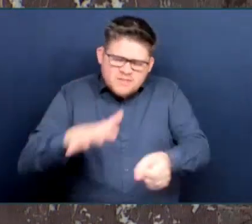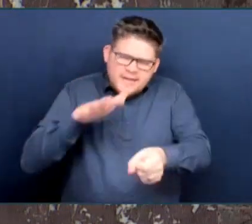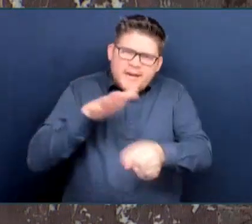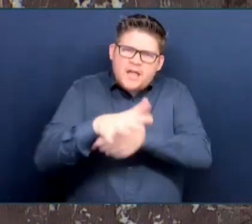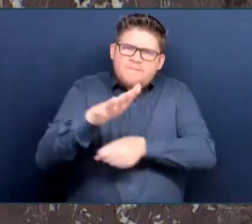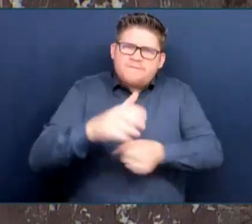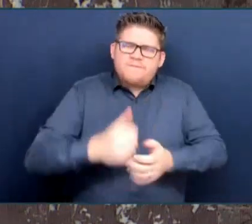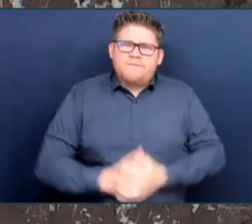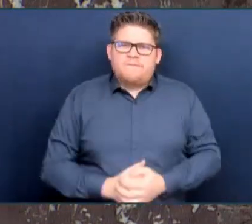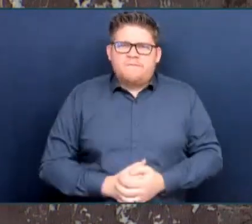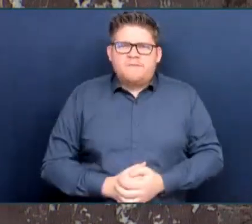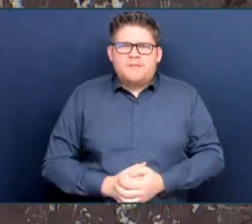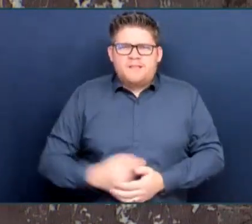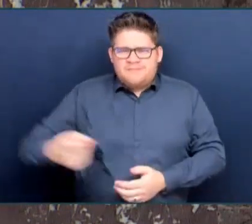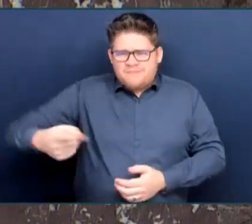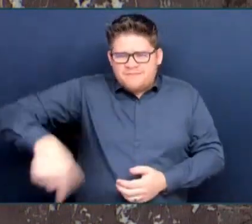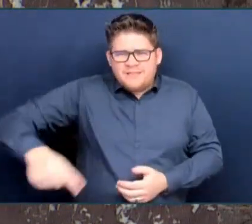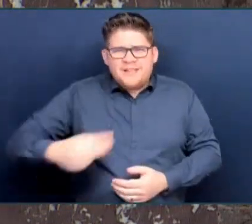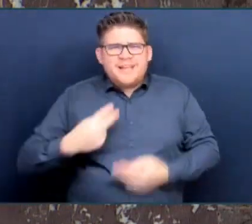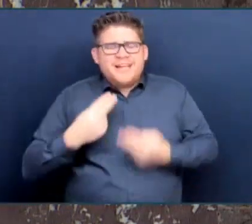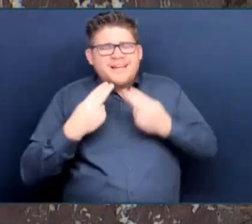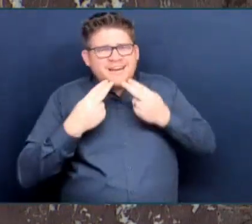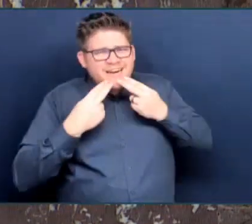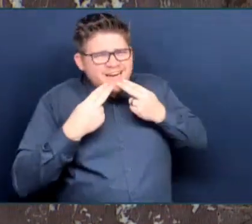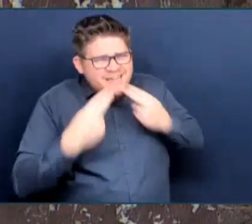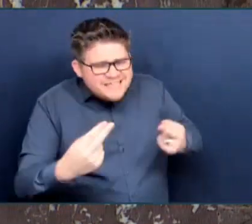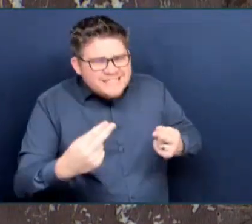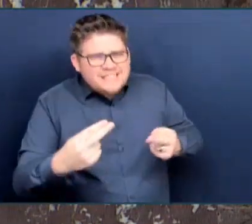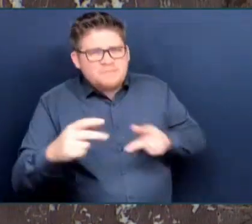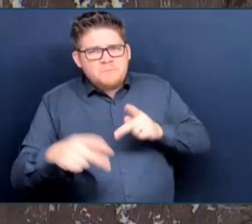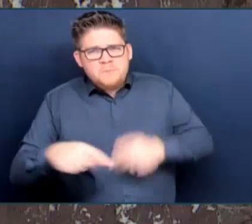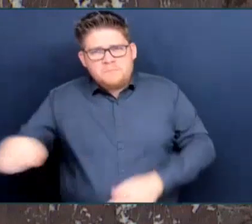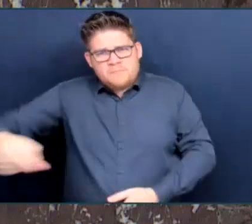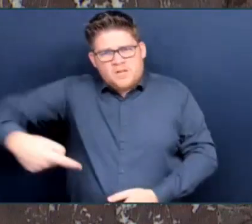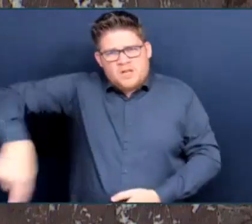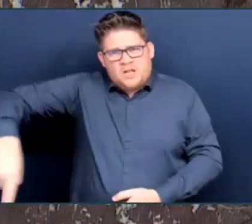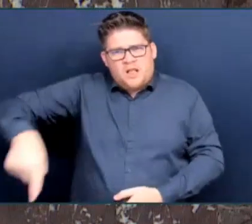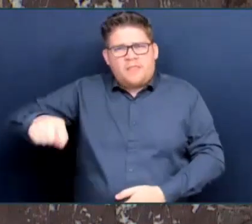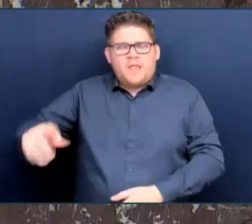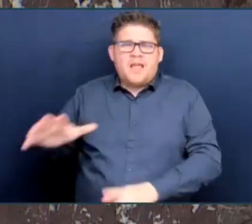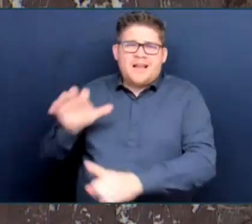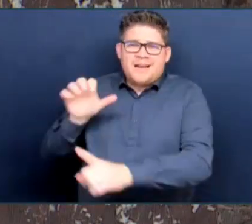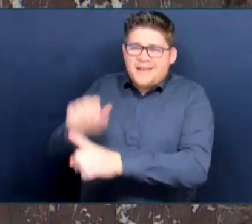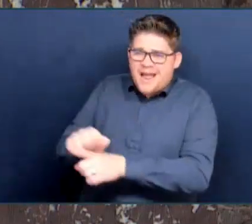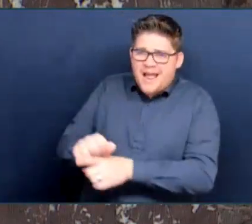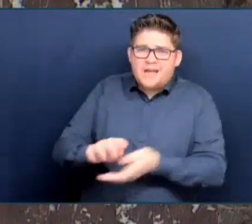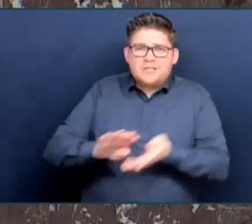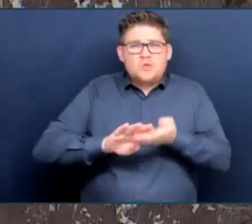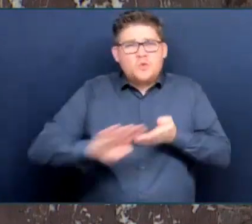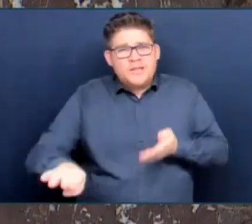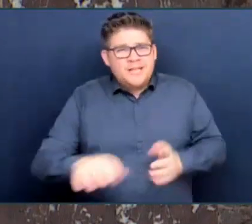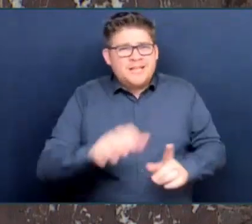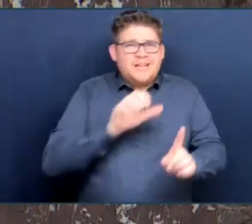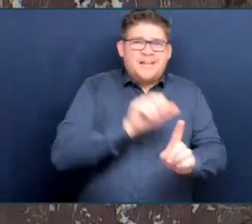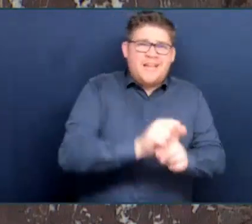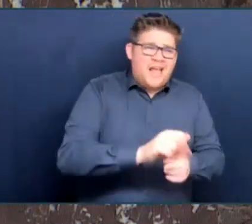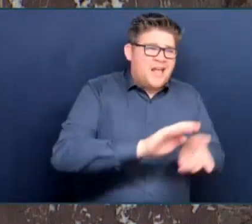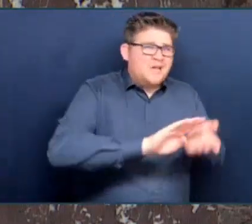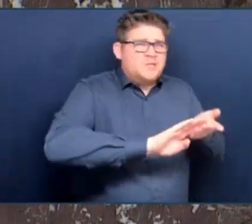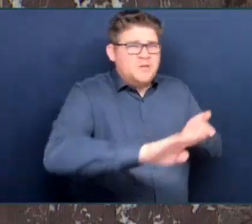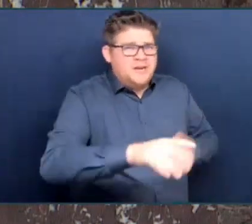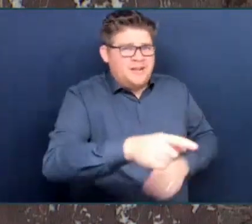release policies, while prolific offenders like Brett Ranger continue to be released and wreak havoc in our